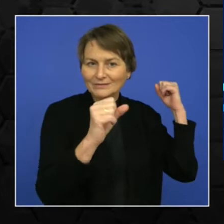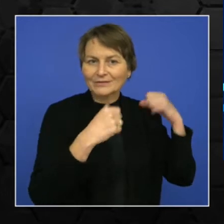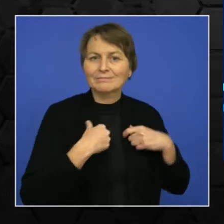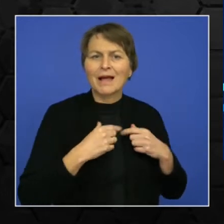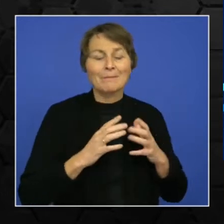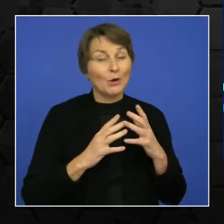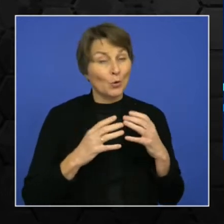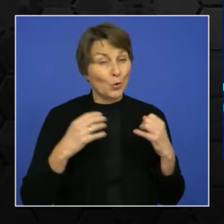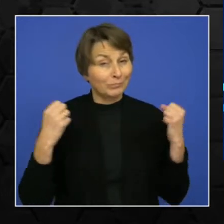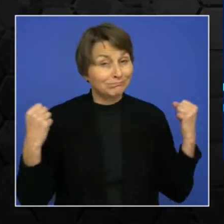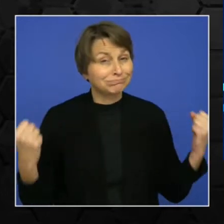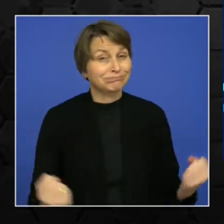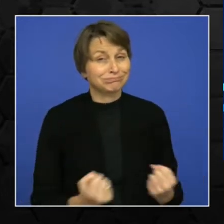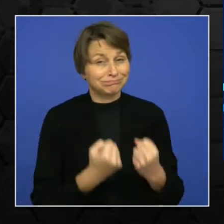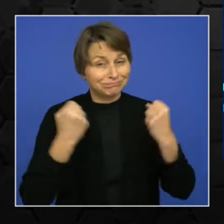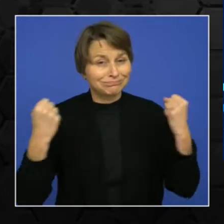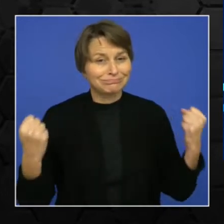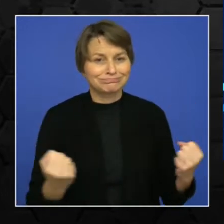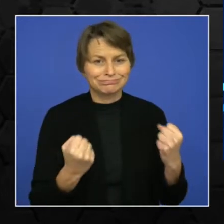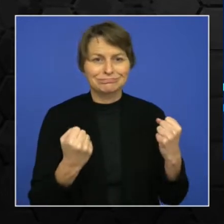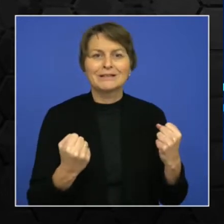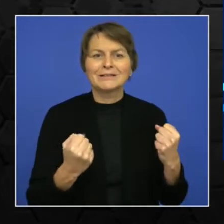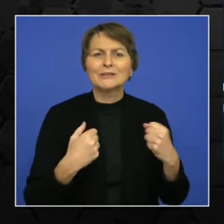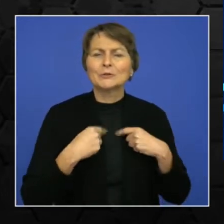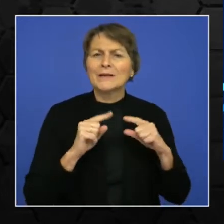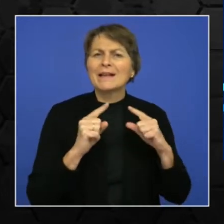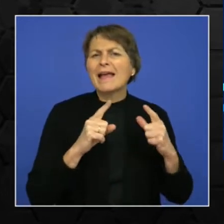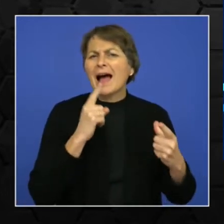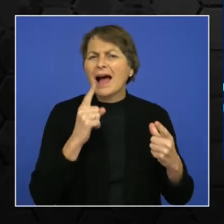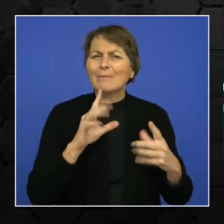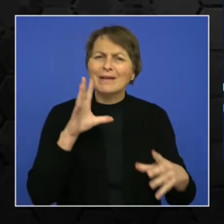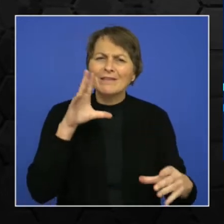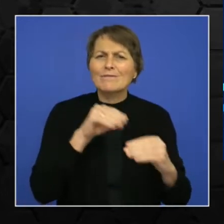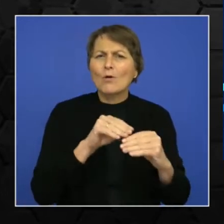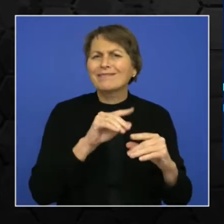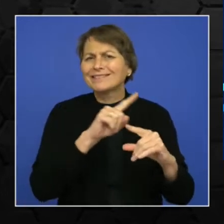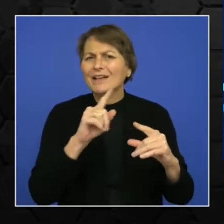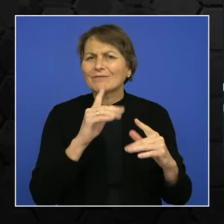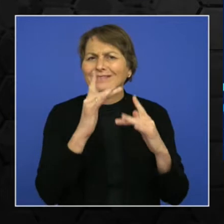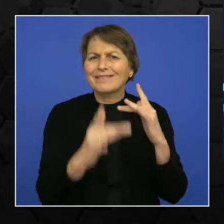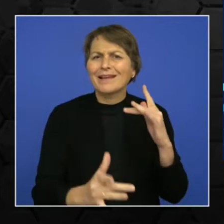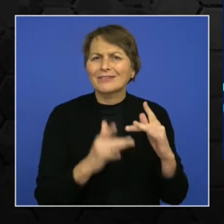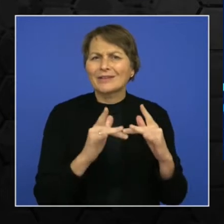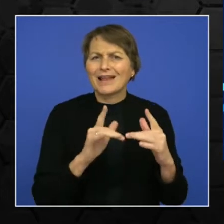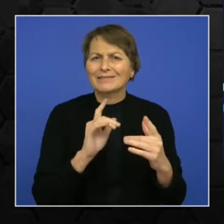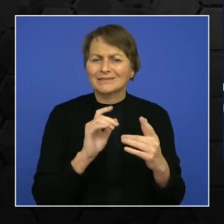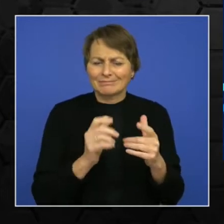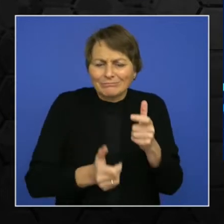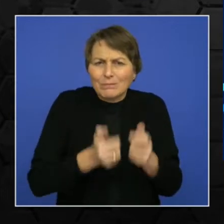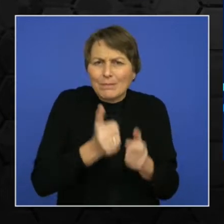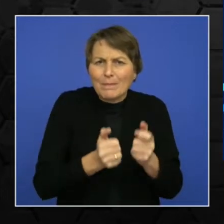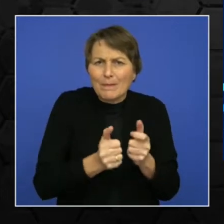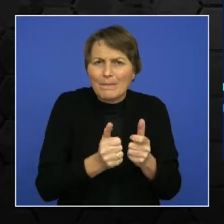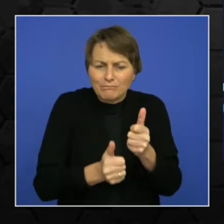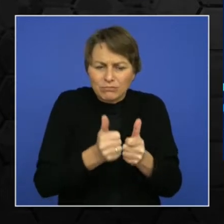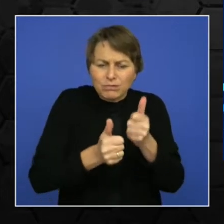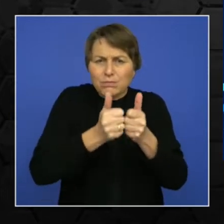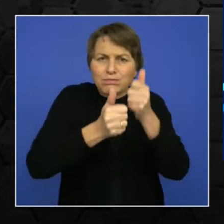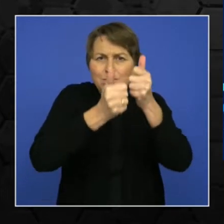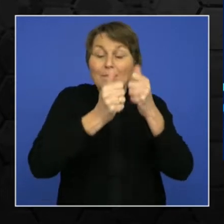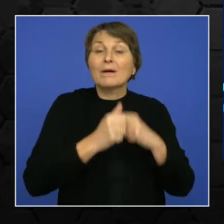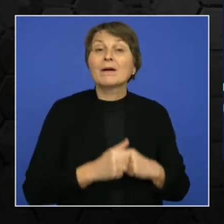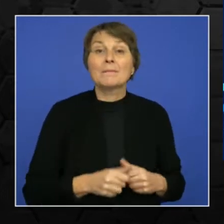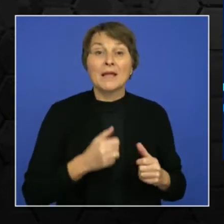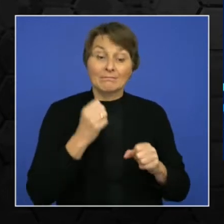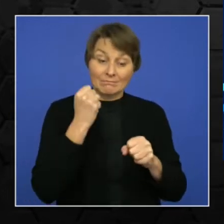I've participated in around 15 to 16 hackathons so far. I'm an open source contributor as well. I'm MTA certified in Python and